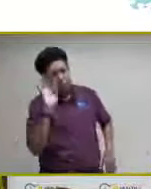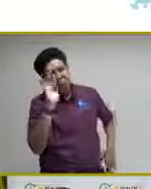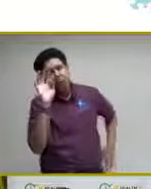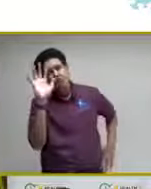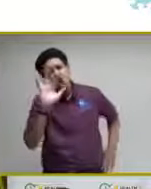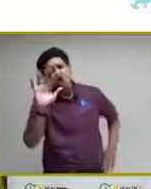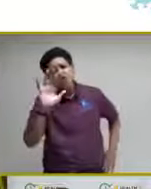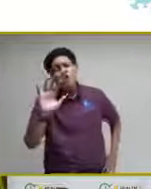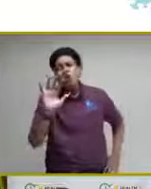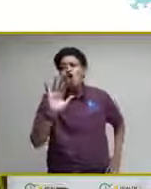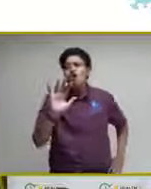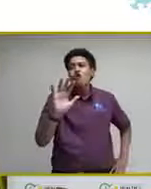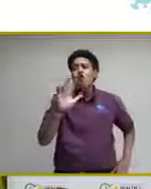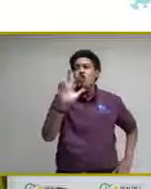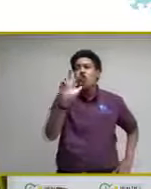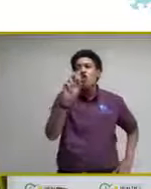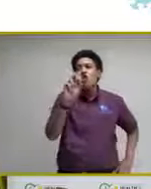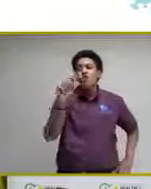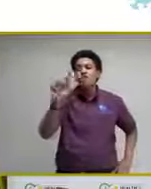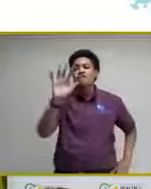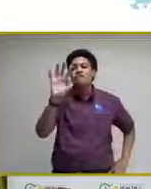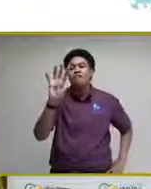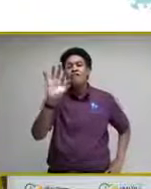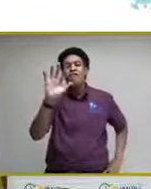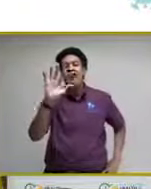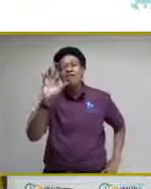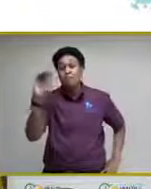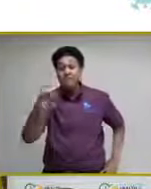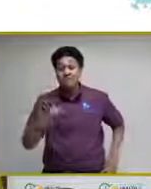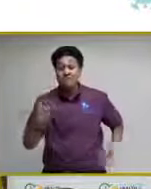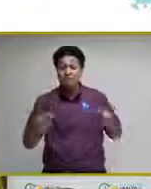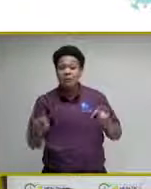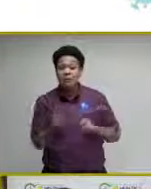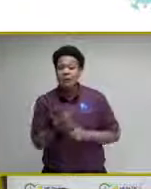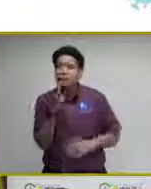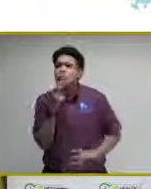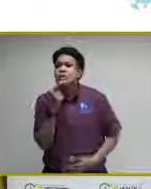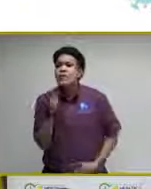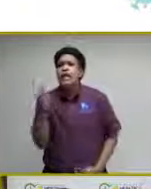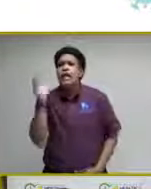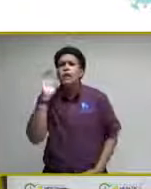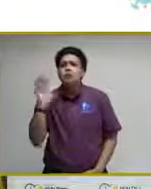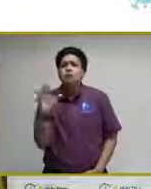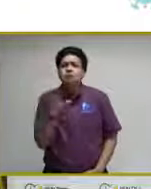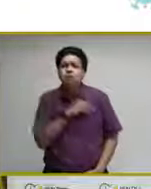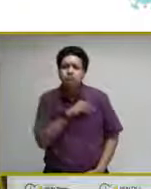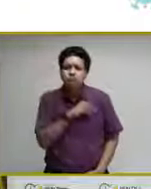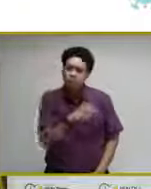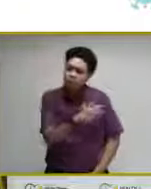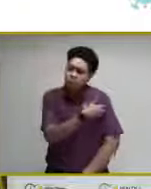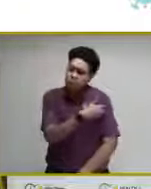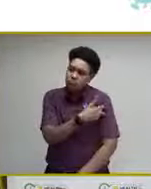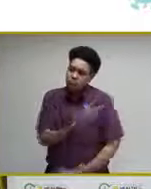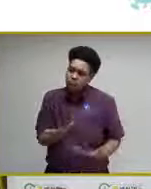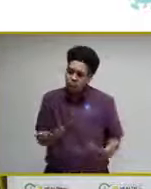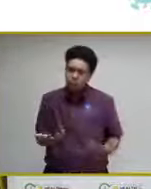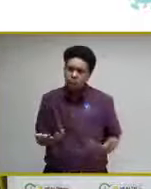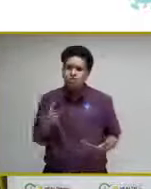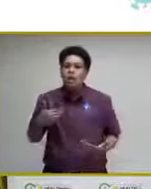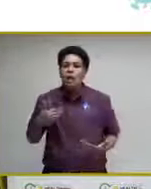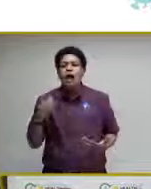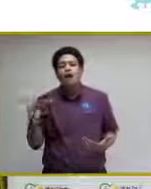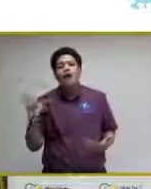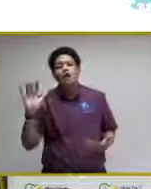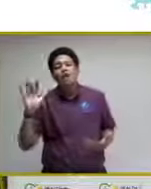around 30 to 45% of the persons who say they will take the vaccine. We have another 25